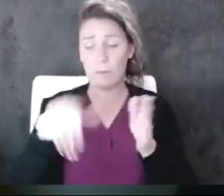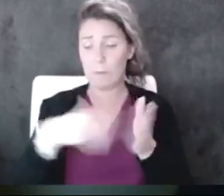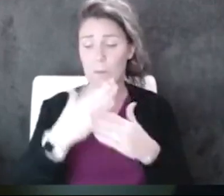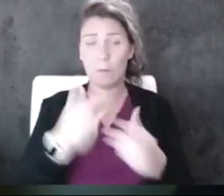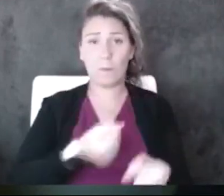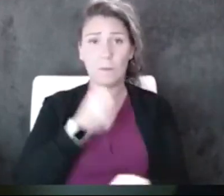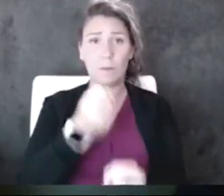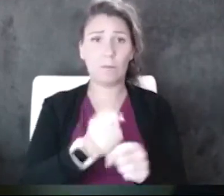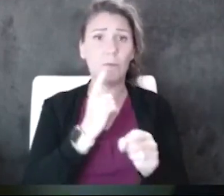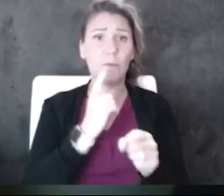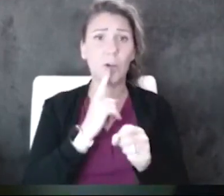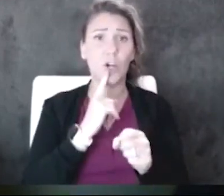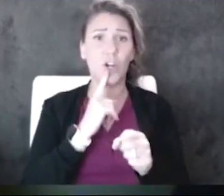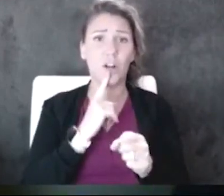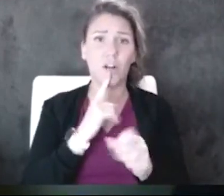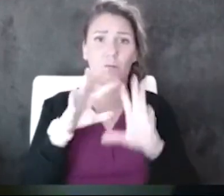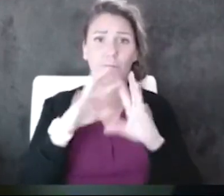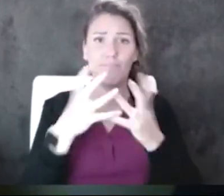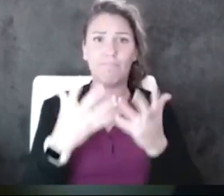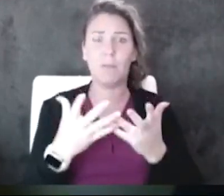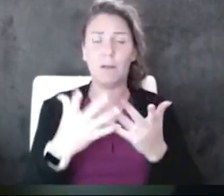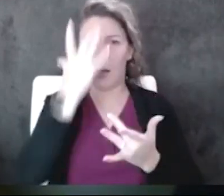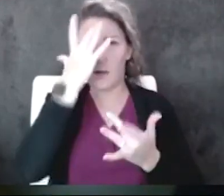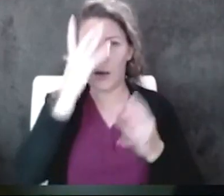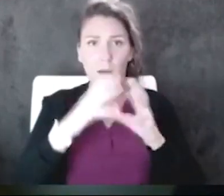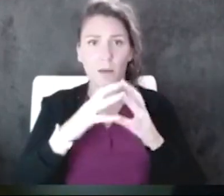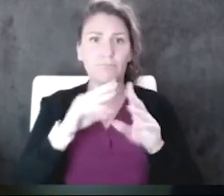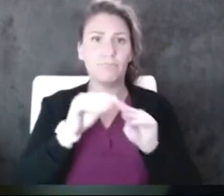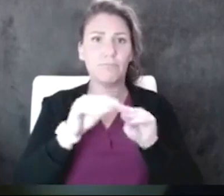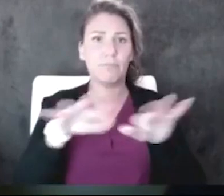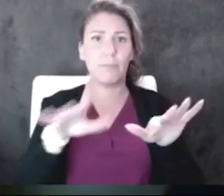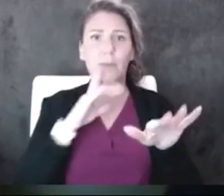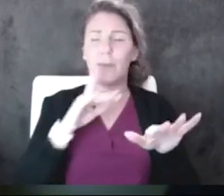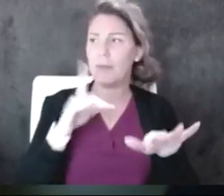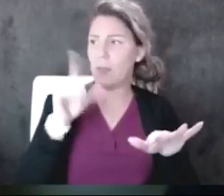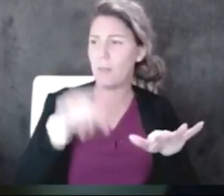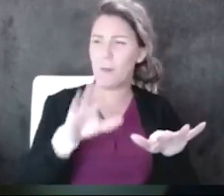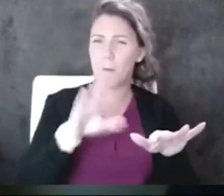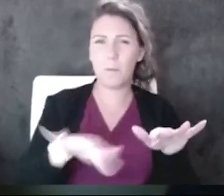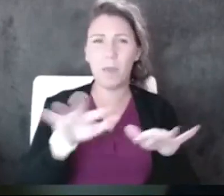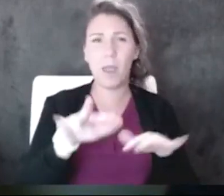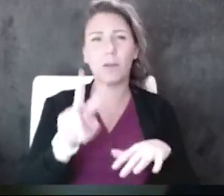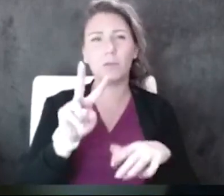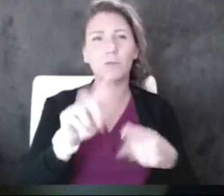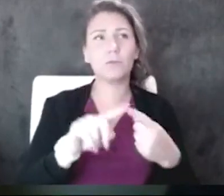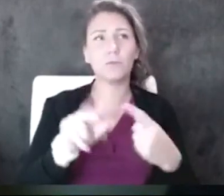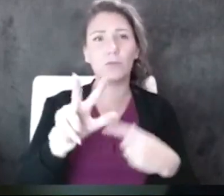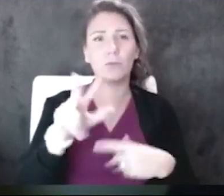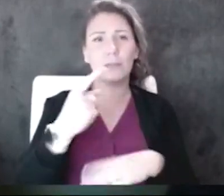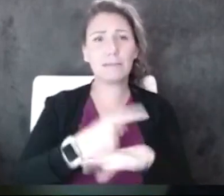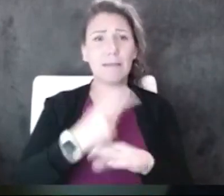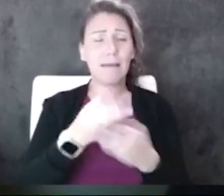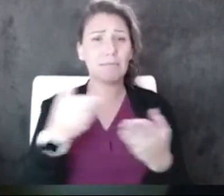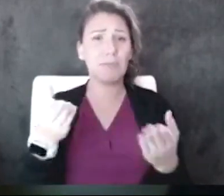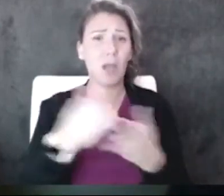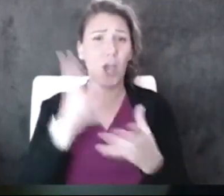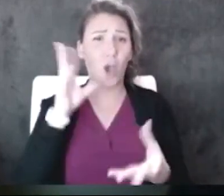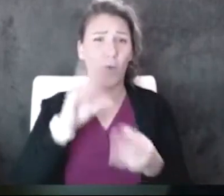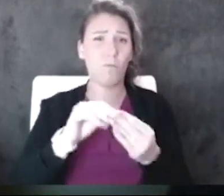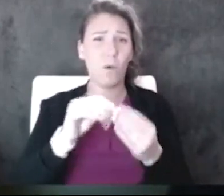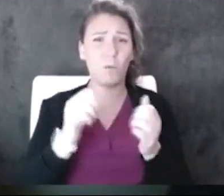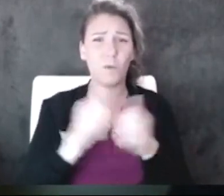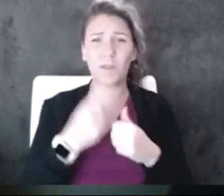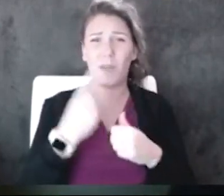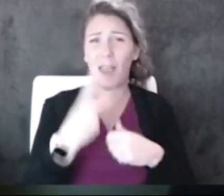but we haven't been quite this low. So we are sitting at about a 2 to 3 day supply overall, with a half day to 1